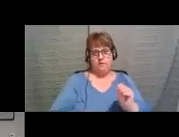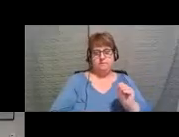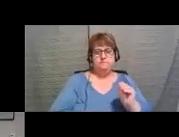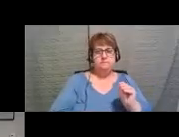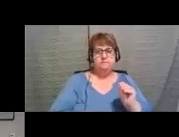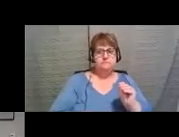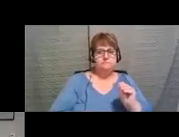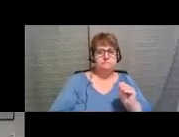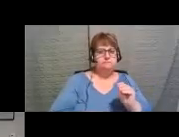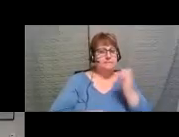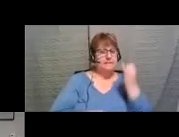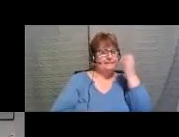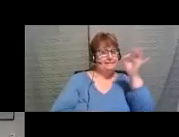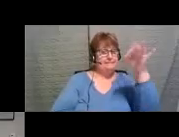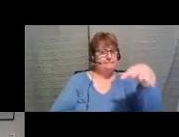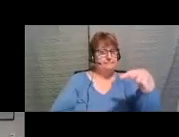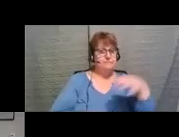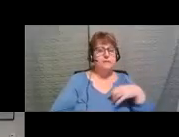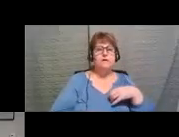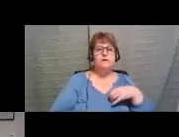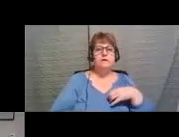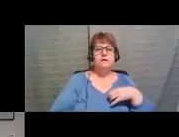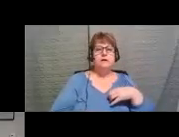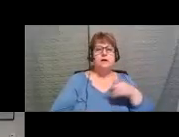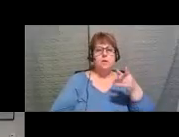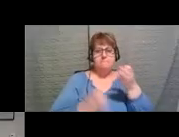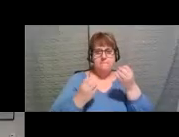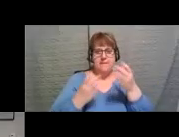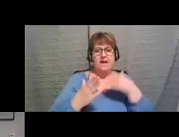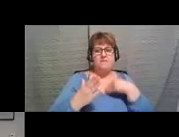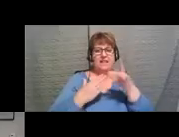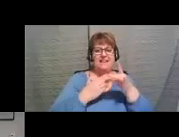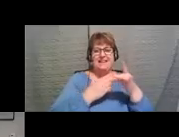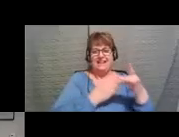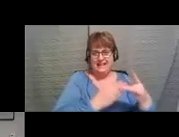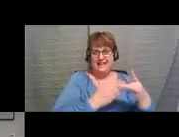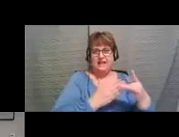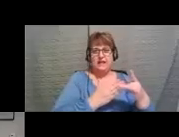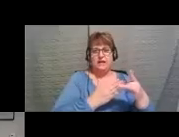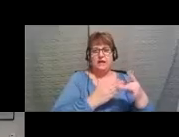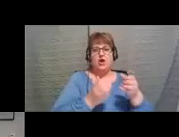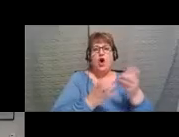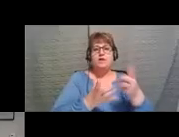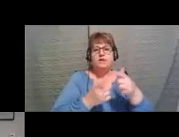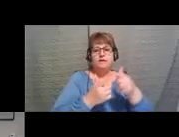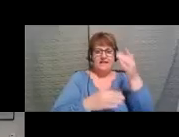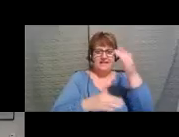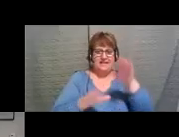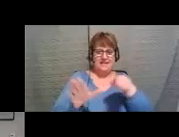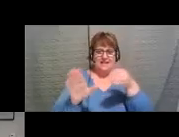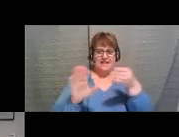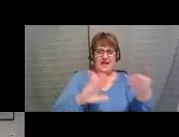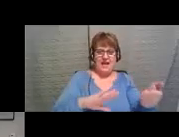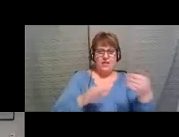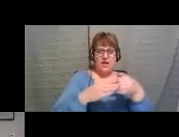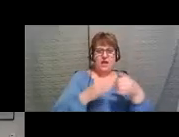So I'll give you a hint. Many of these children have the leading cause of death in the low-income world. What is the leading cause of death